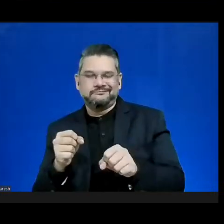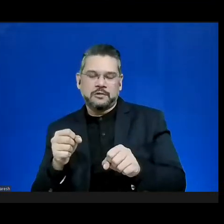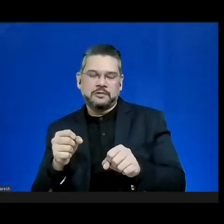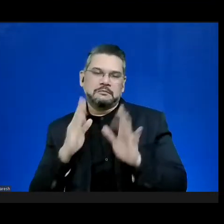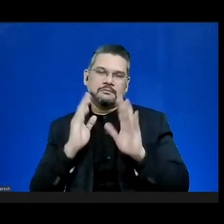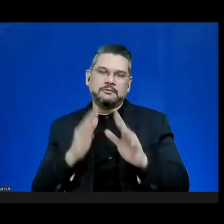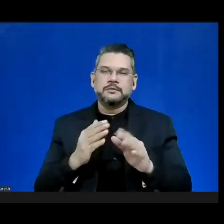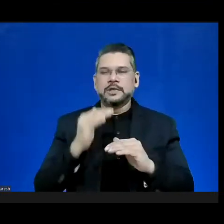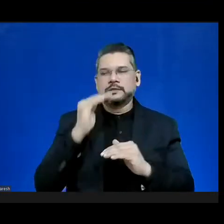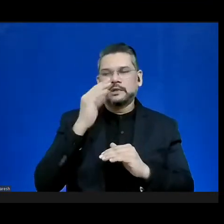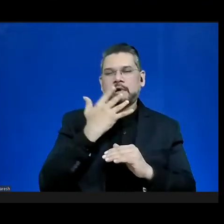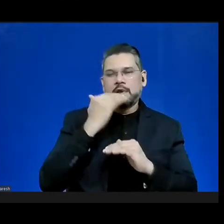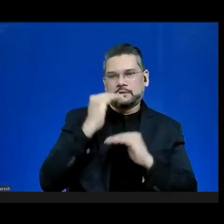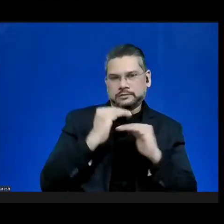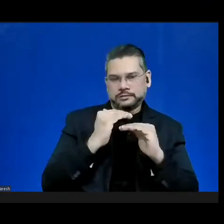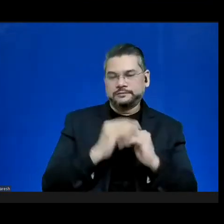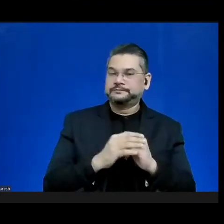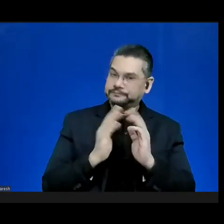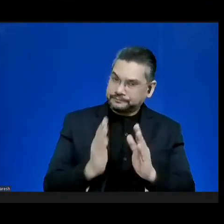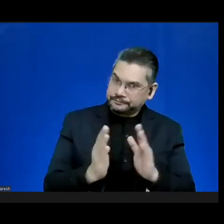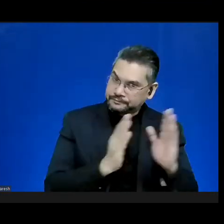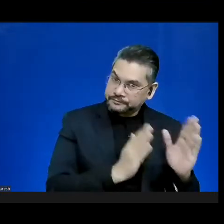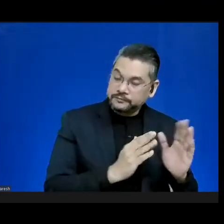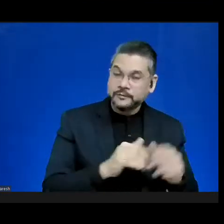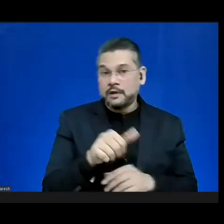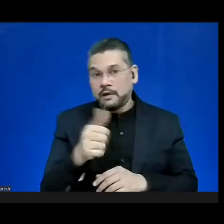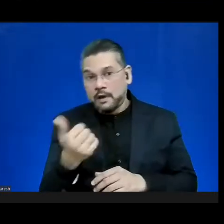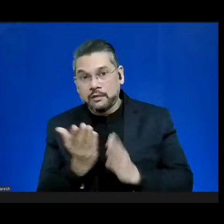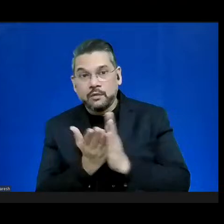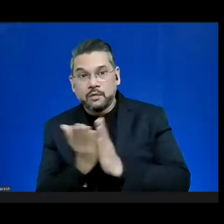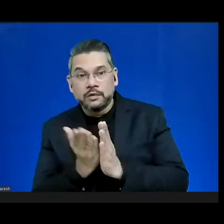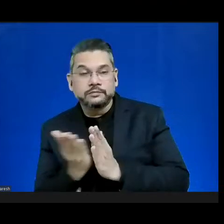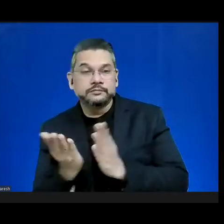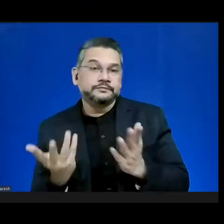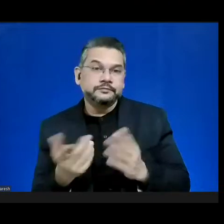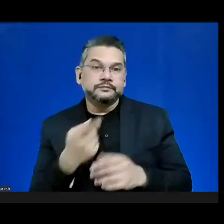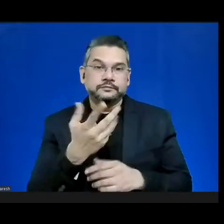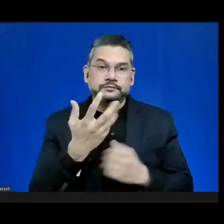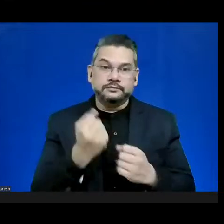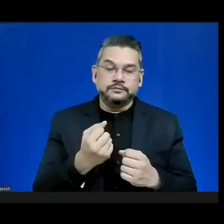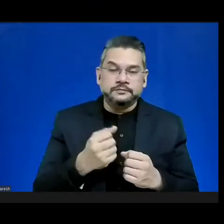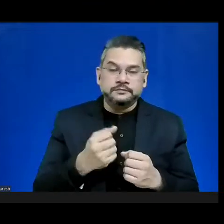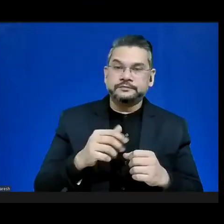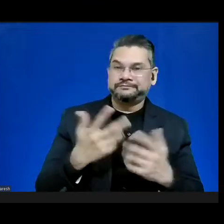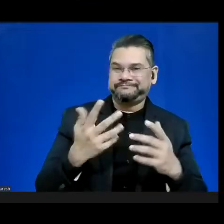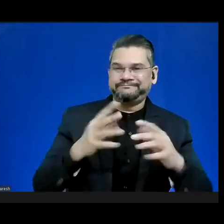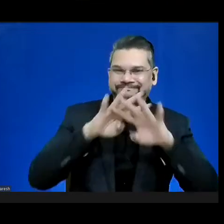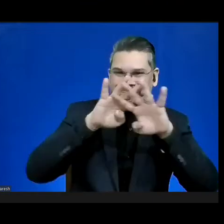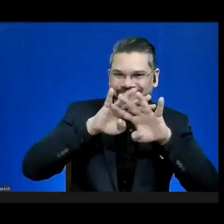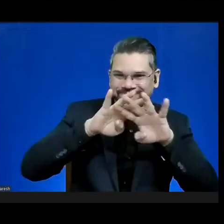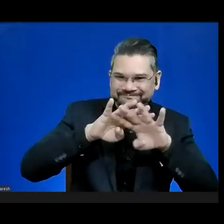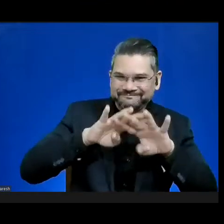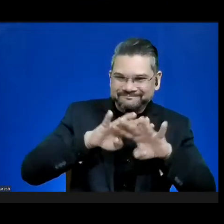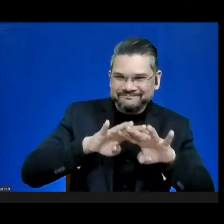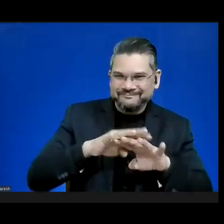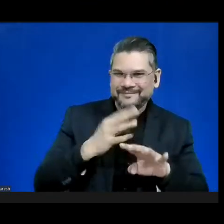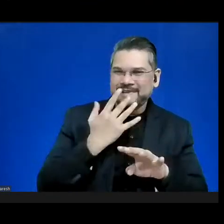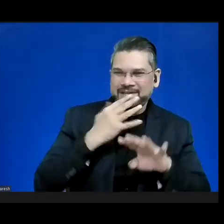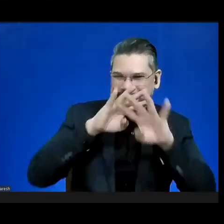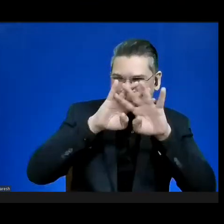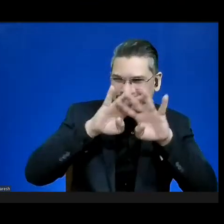have a textured thing. So even if the color, a person has a issue with some